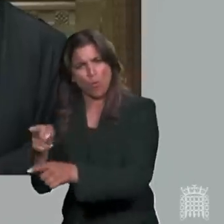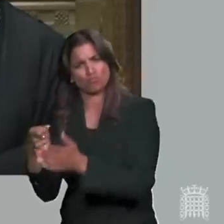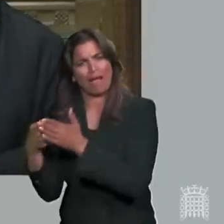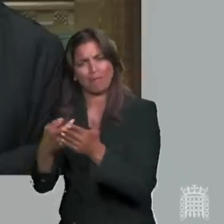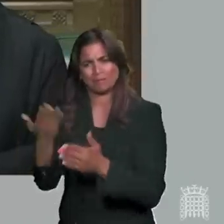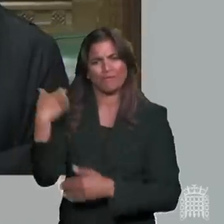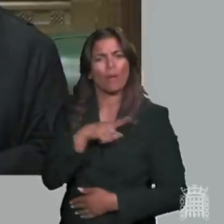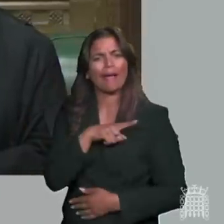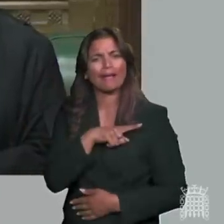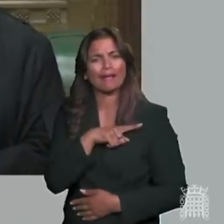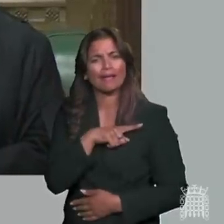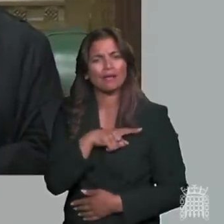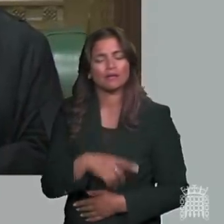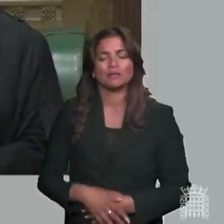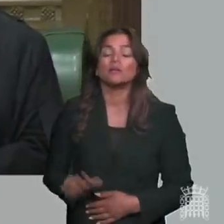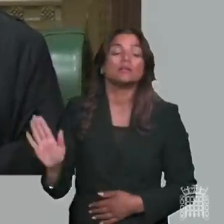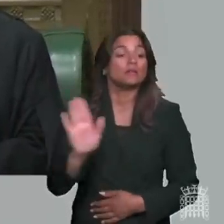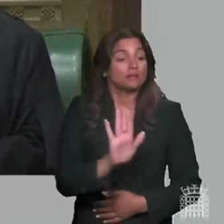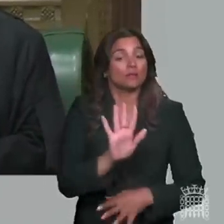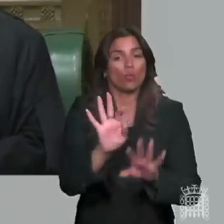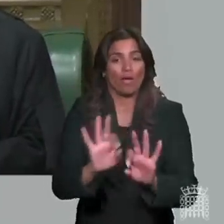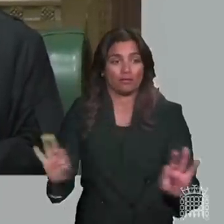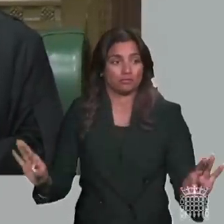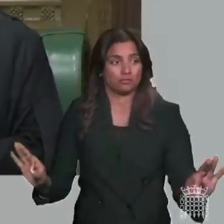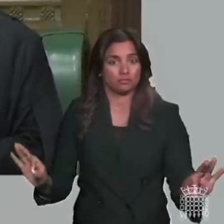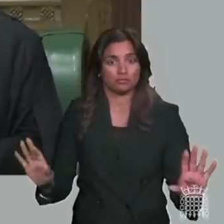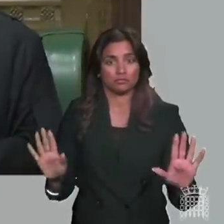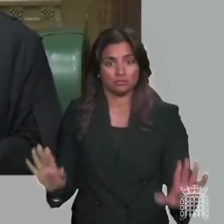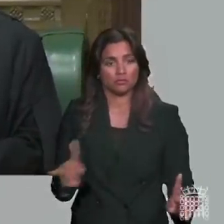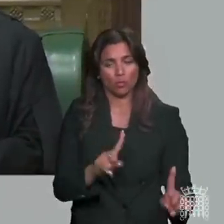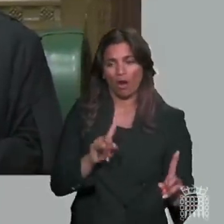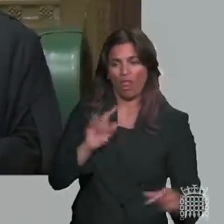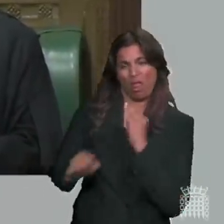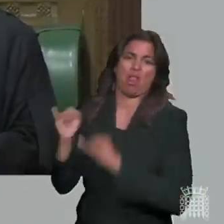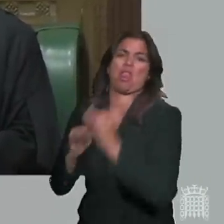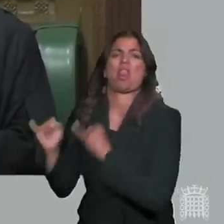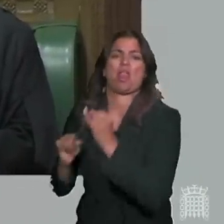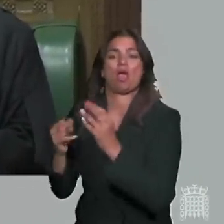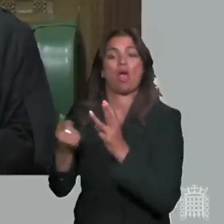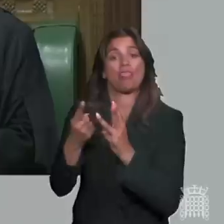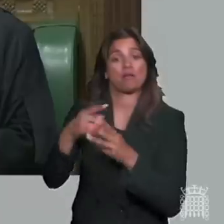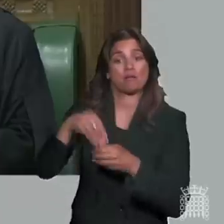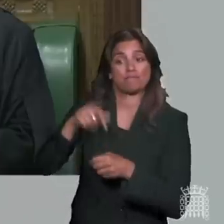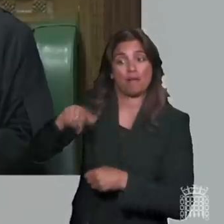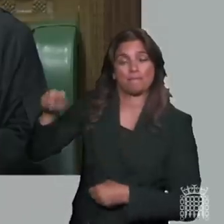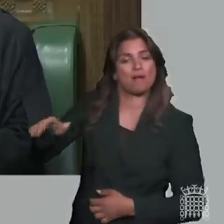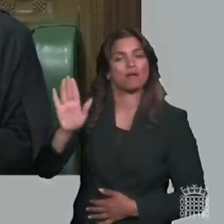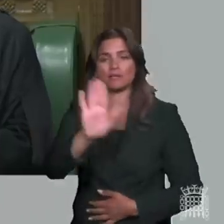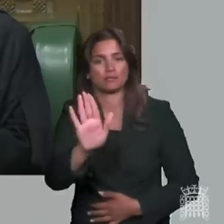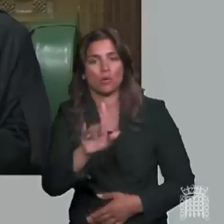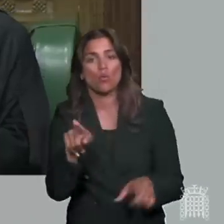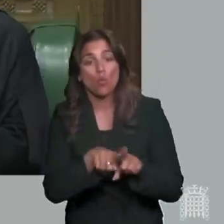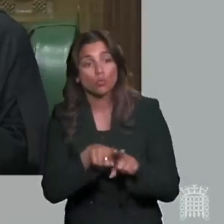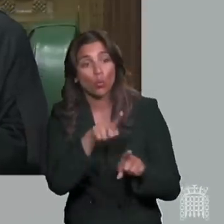Quiet. Can I just say to the Prime Minister, he shouldn't criticise other members. Also, you're not responsible for the